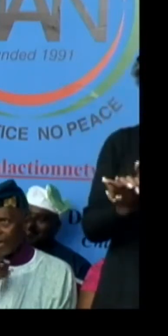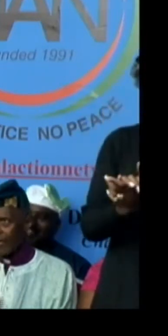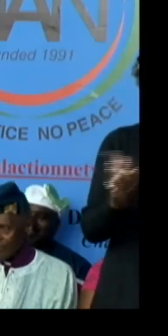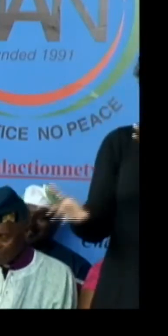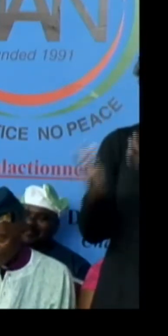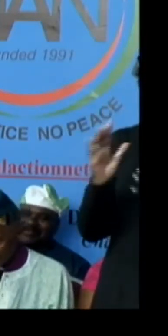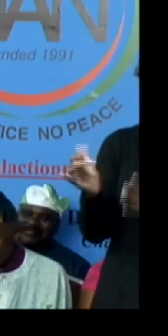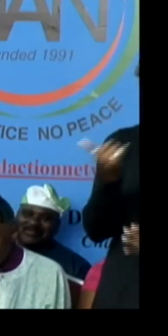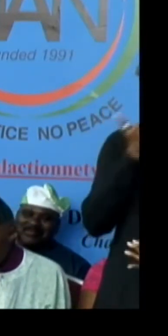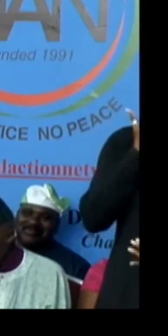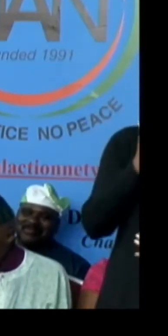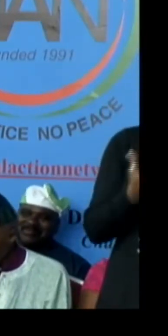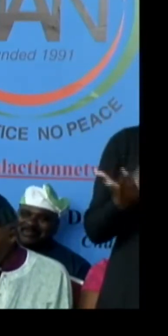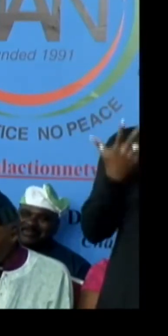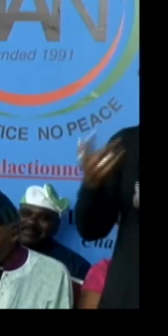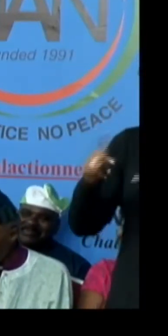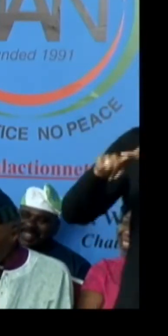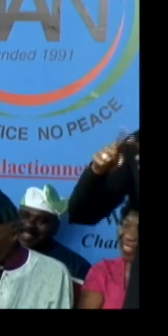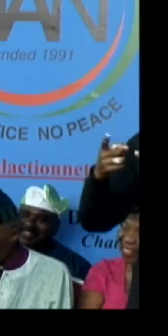going.